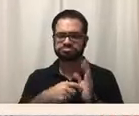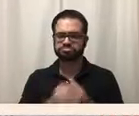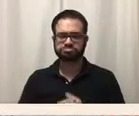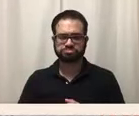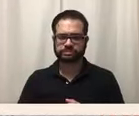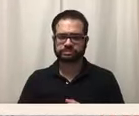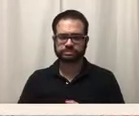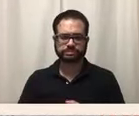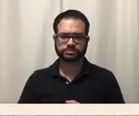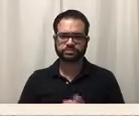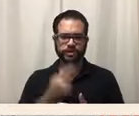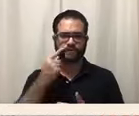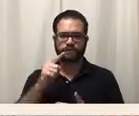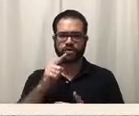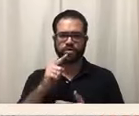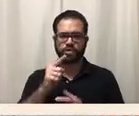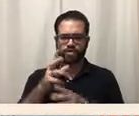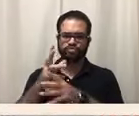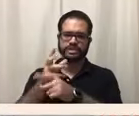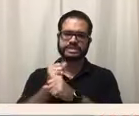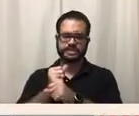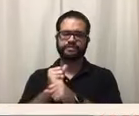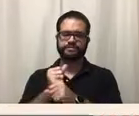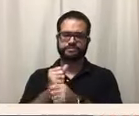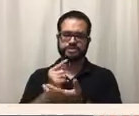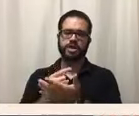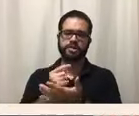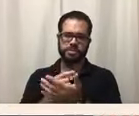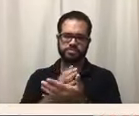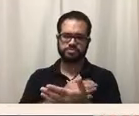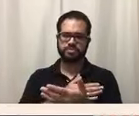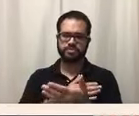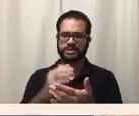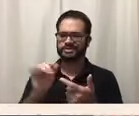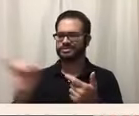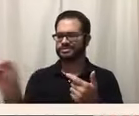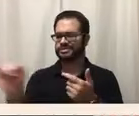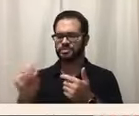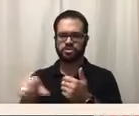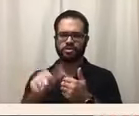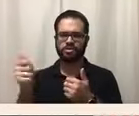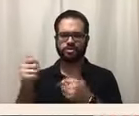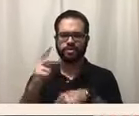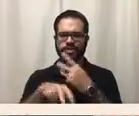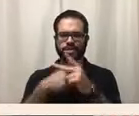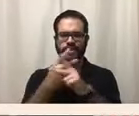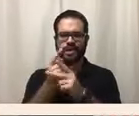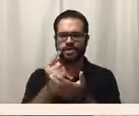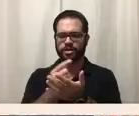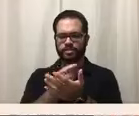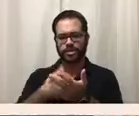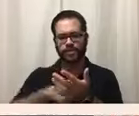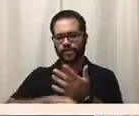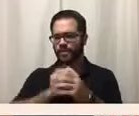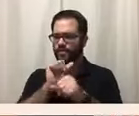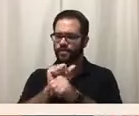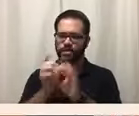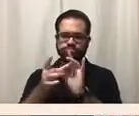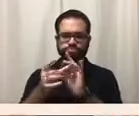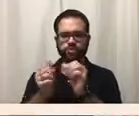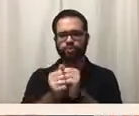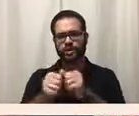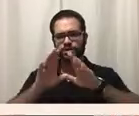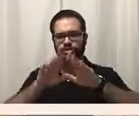to receive music therapy. It's like any other therapy. We work with children,